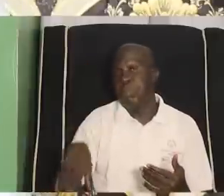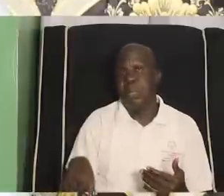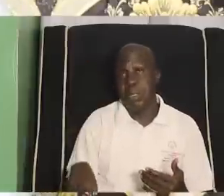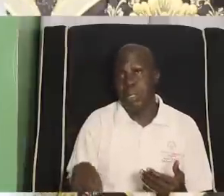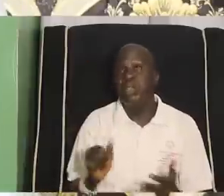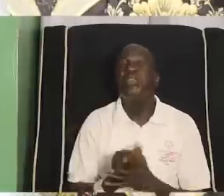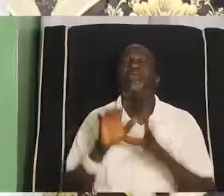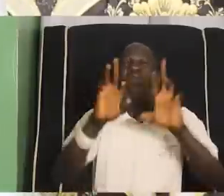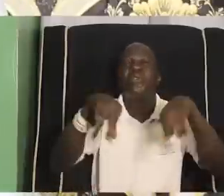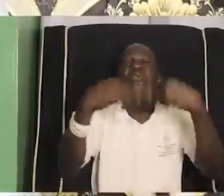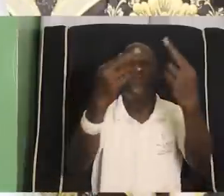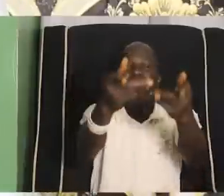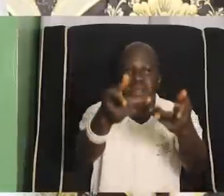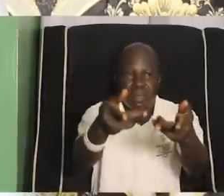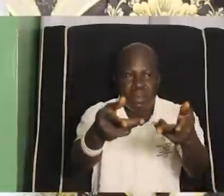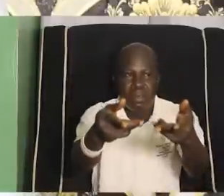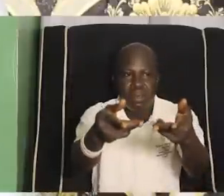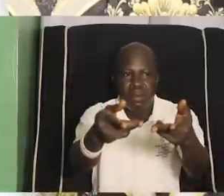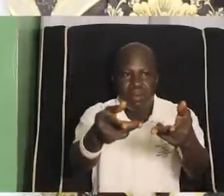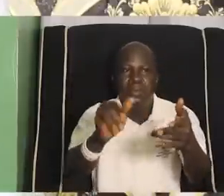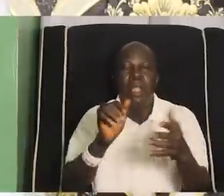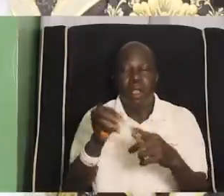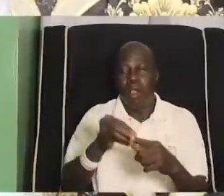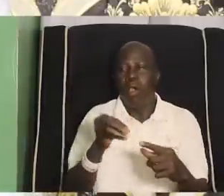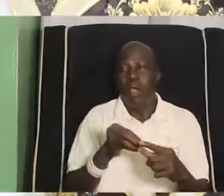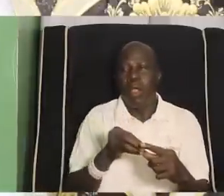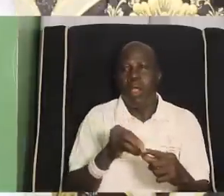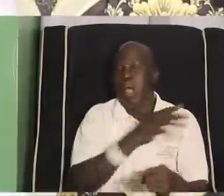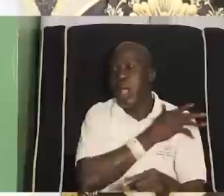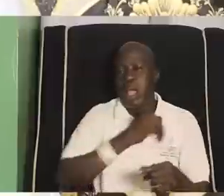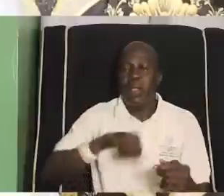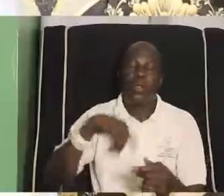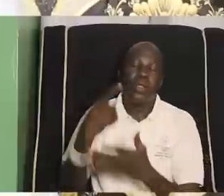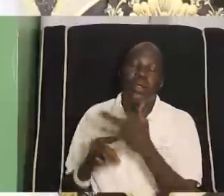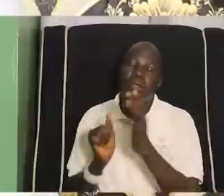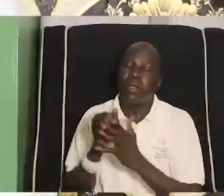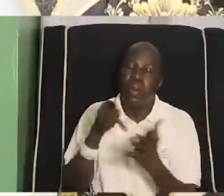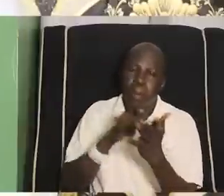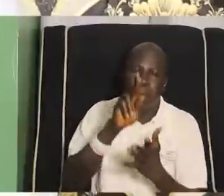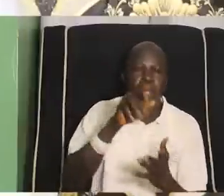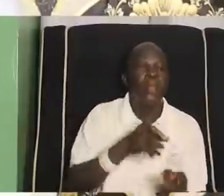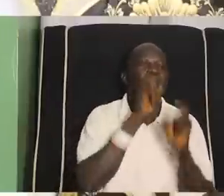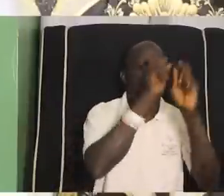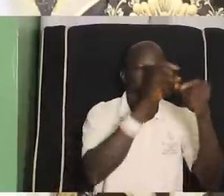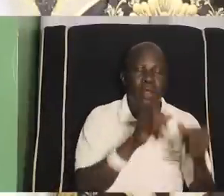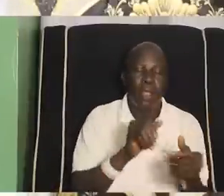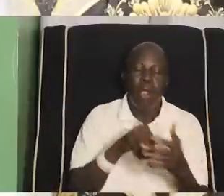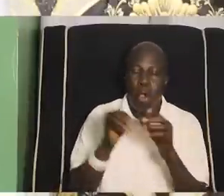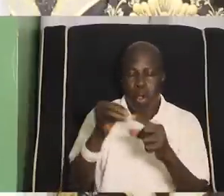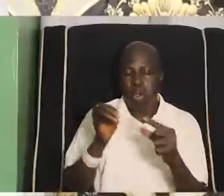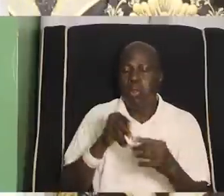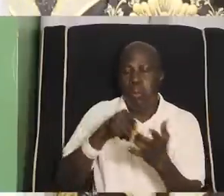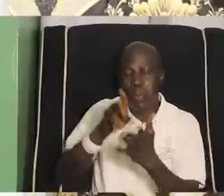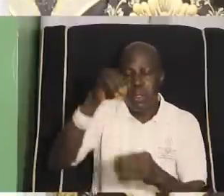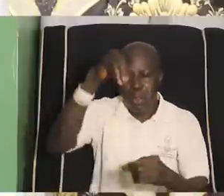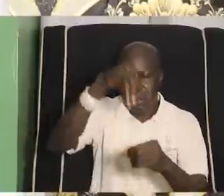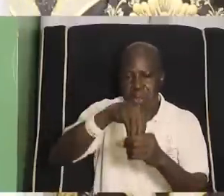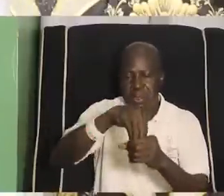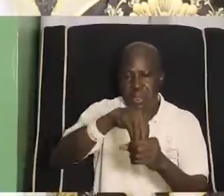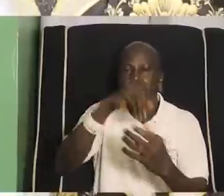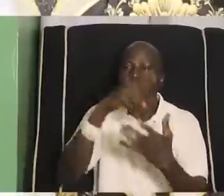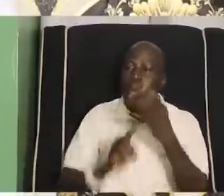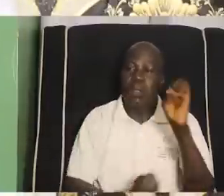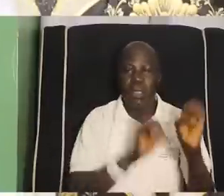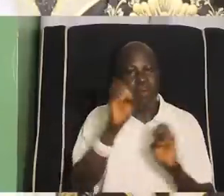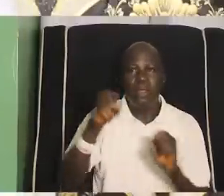bad, you are sowing it. Atipe oso re majemu. Where you pay your covenant offering? Oso sidio. You pay your irubin. Gbogbo